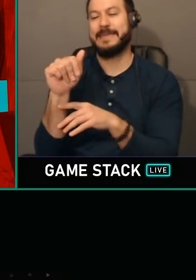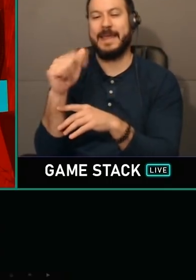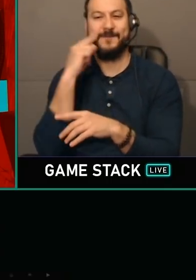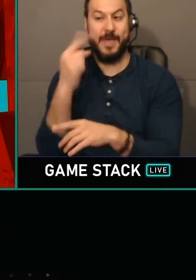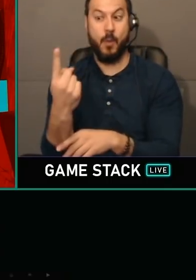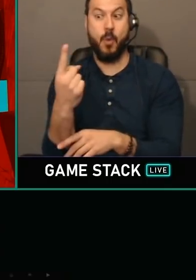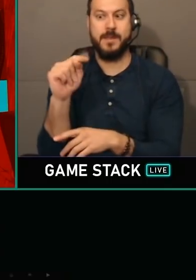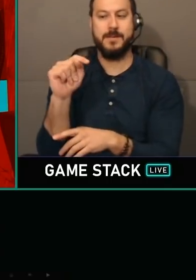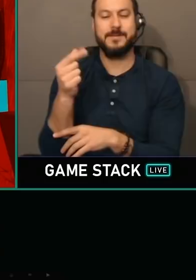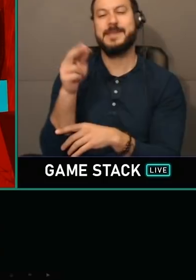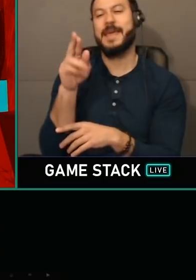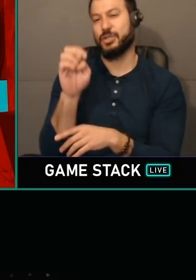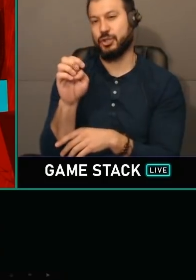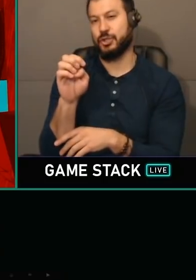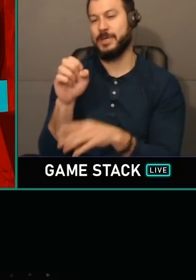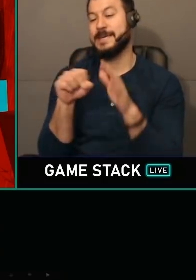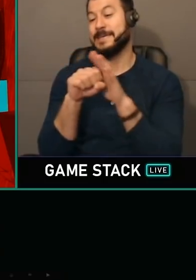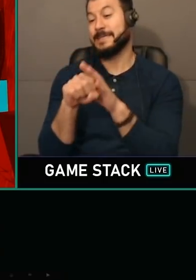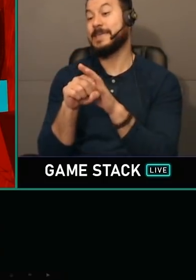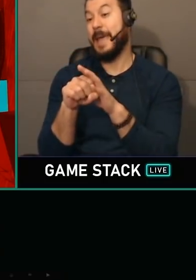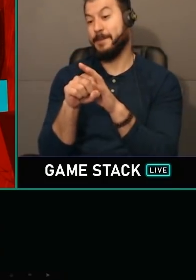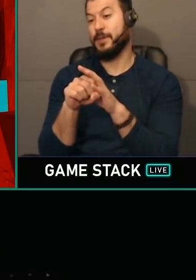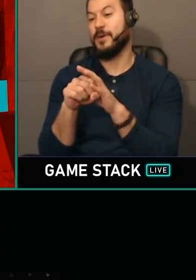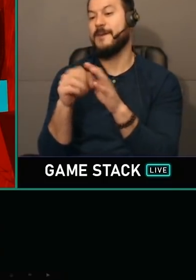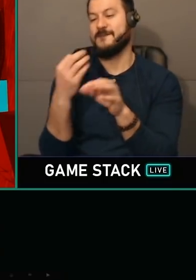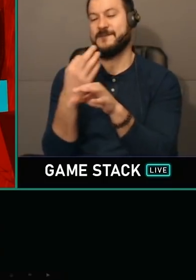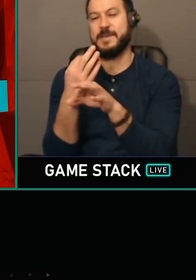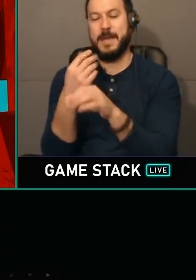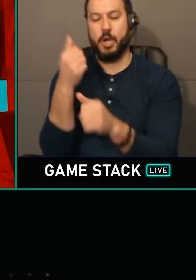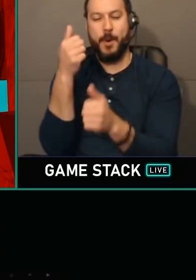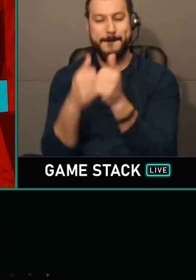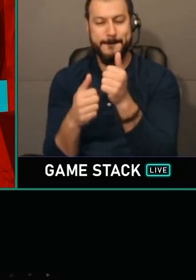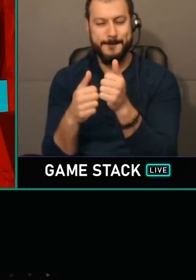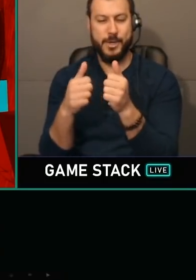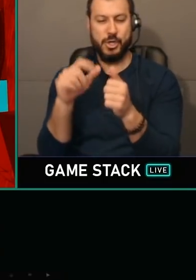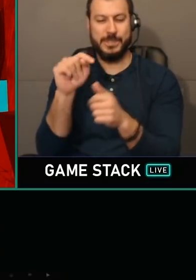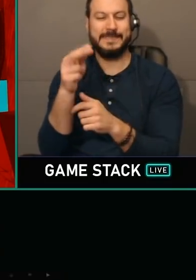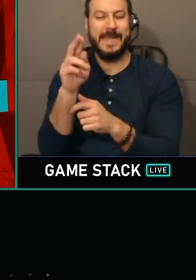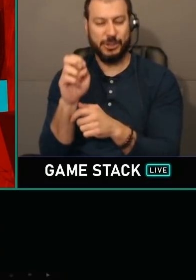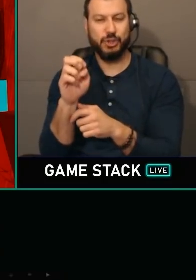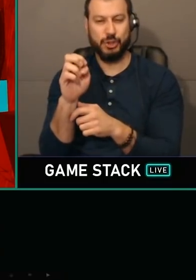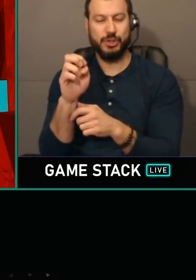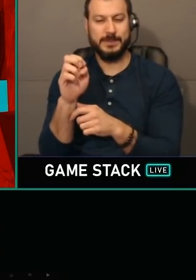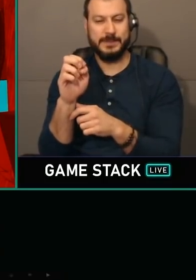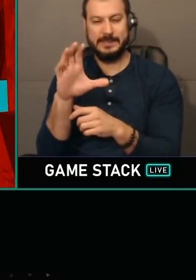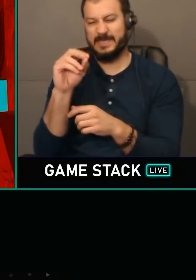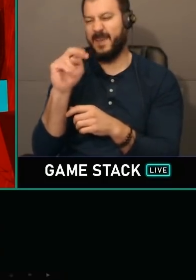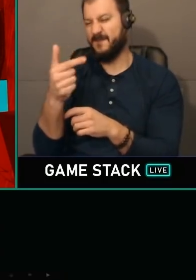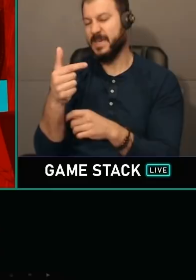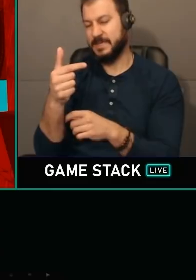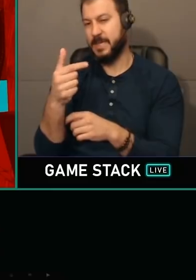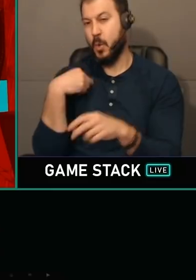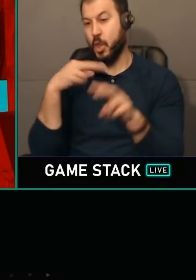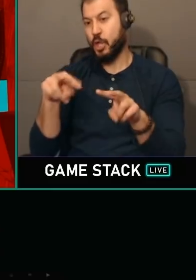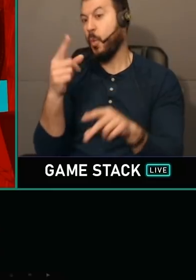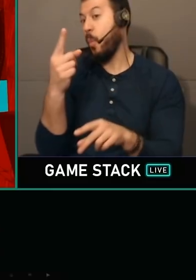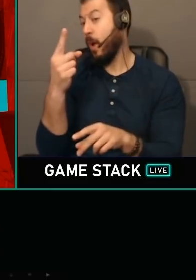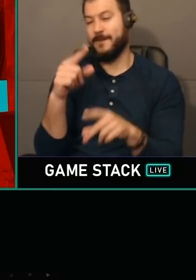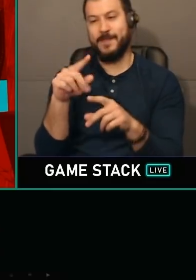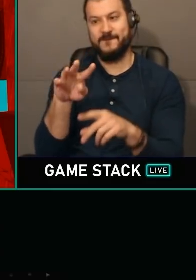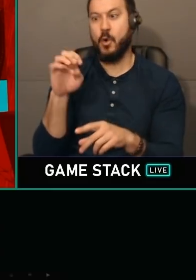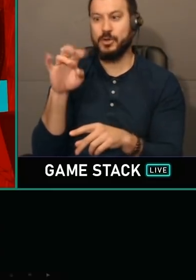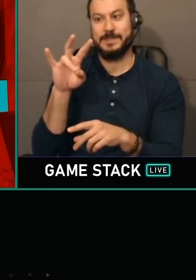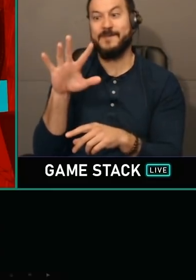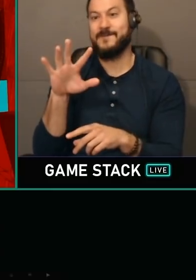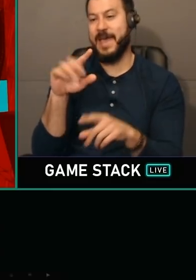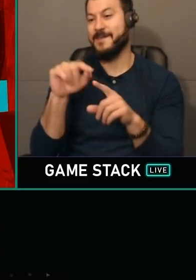texture. Sampler feedback is configured per texture, and we are looking at just one of the 475